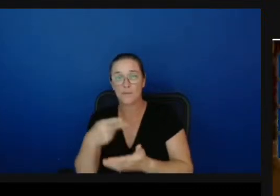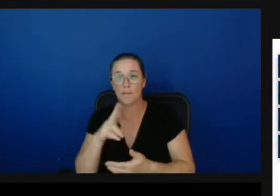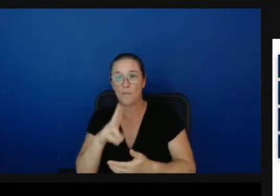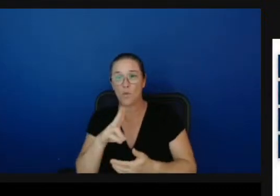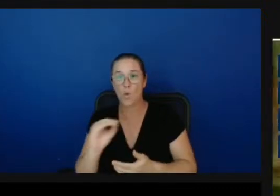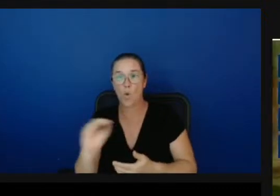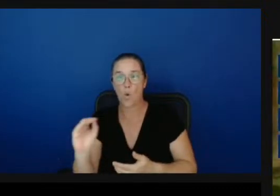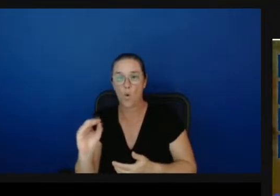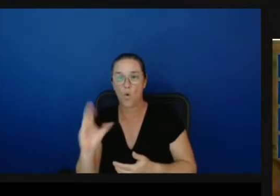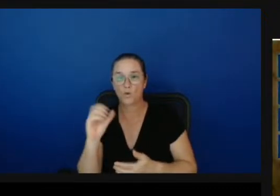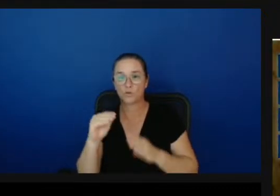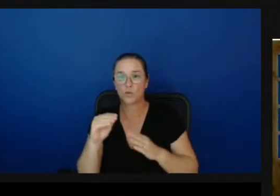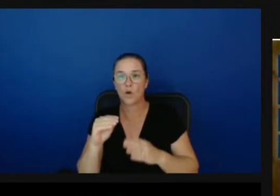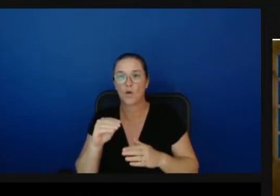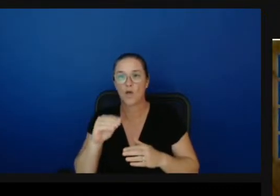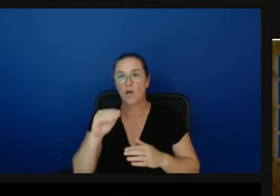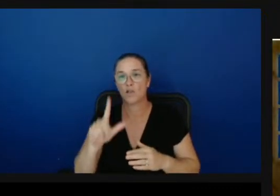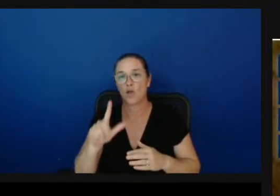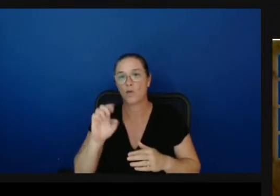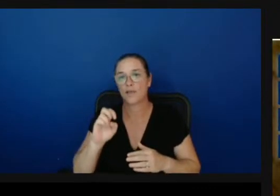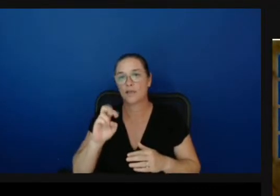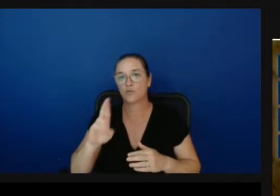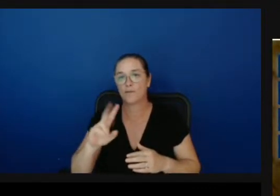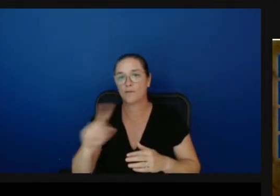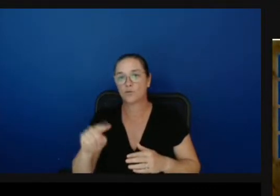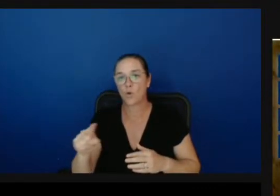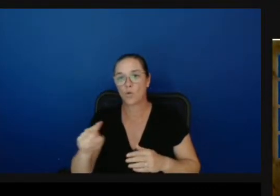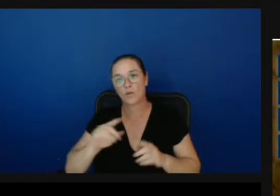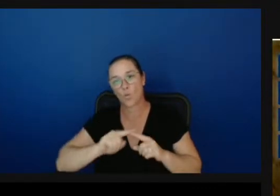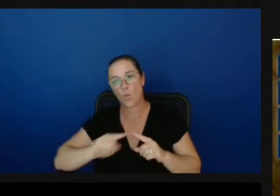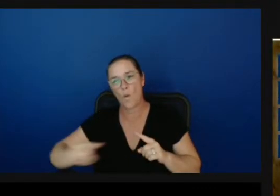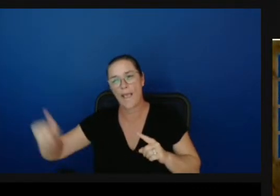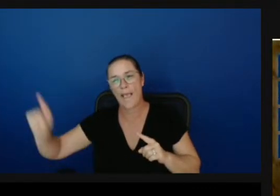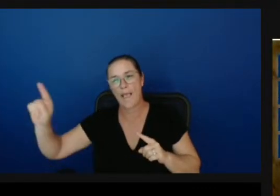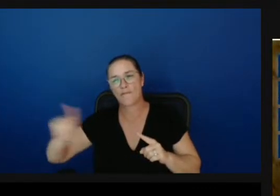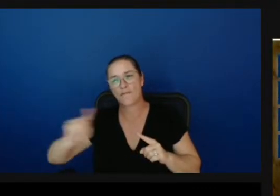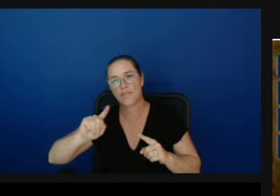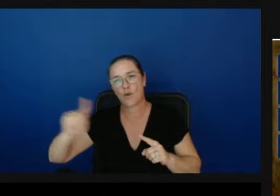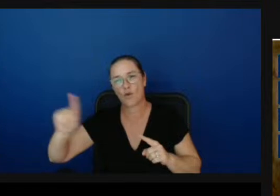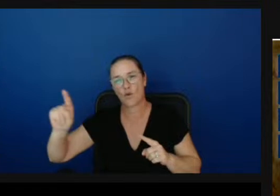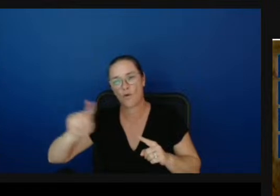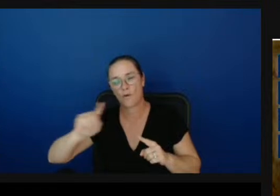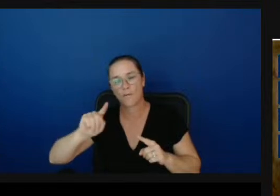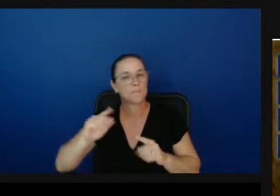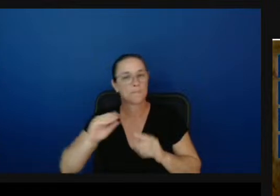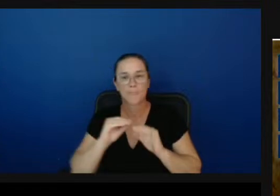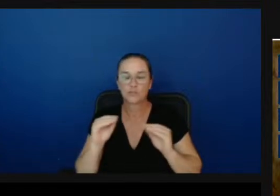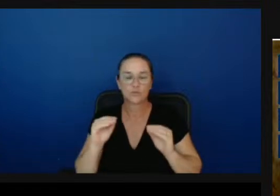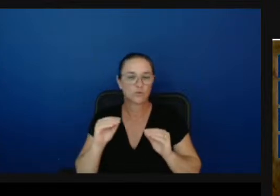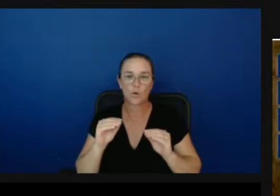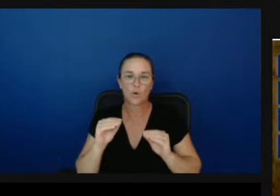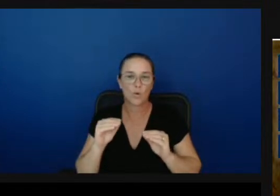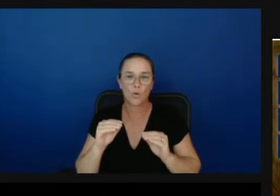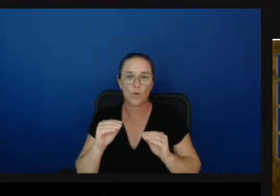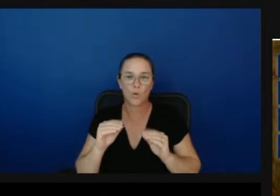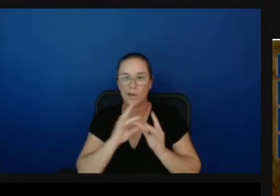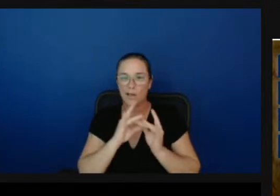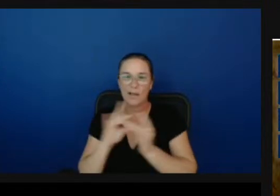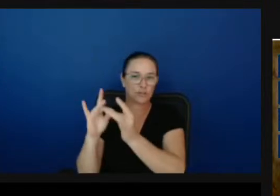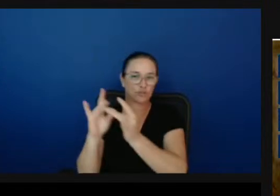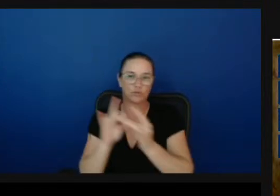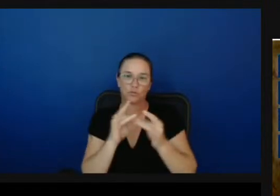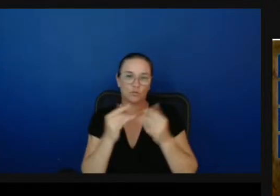the lower East Rift is way, way over here. There's no connection right